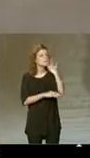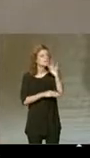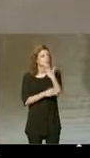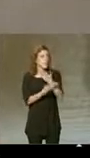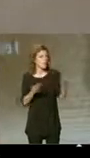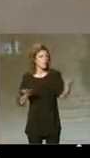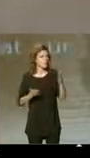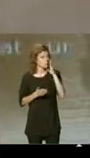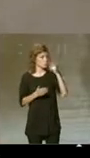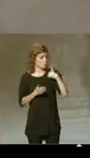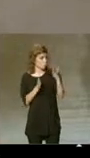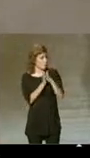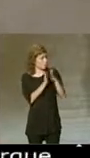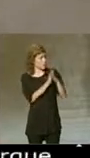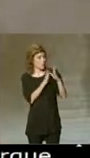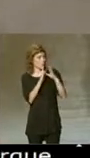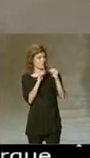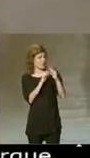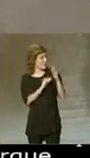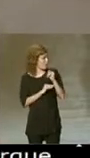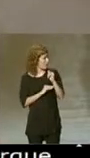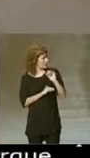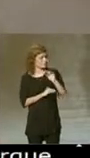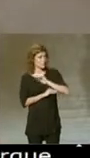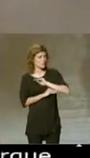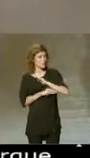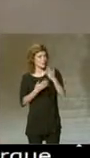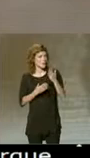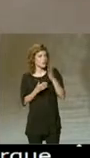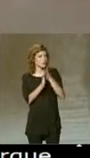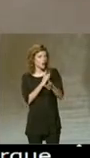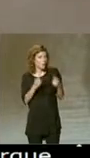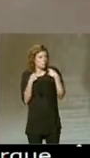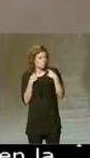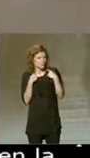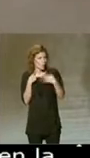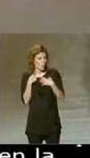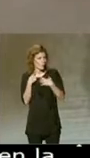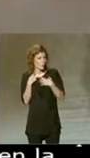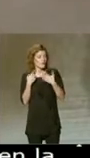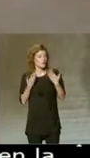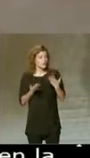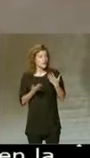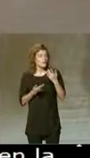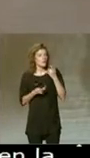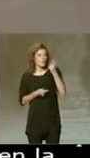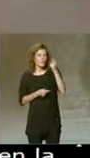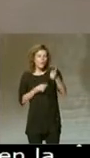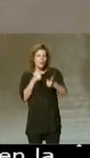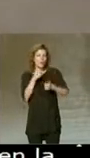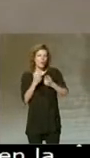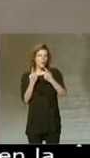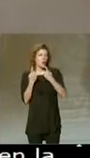customers, especially because I have a lot of colleagues from the university field, and we cannot afford to lose track of